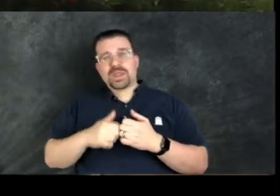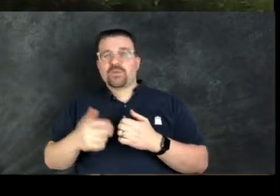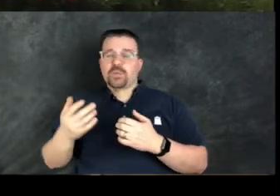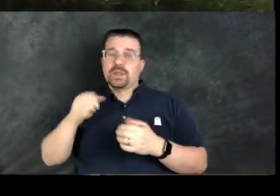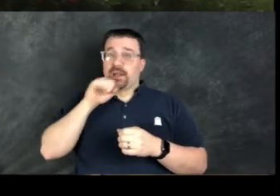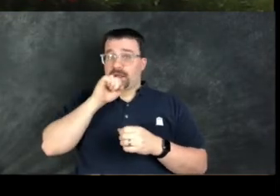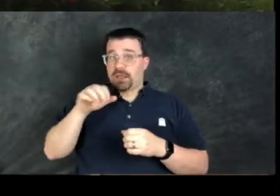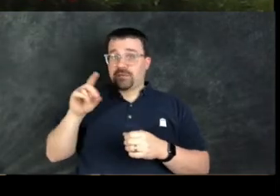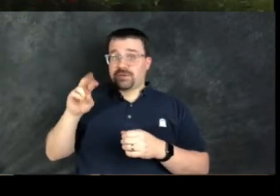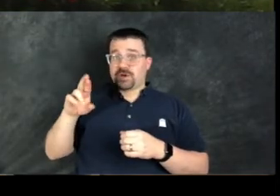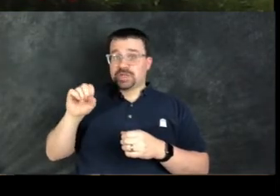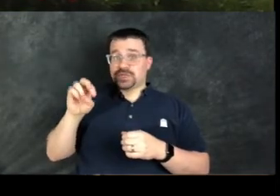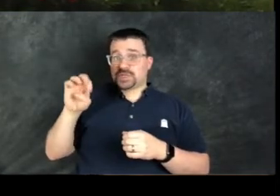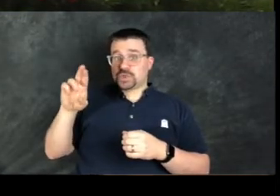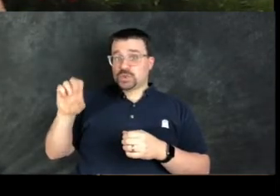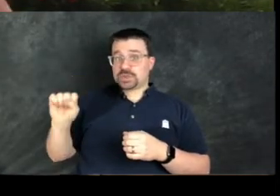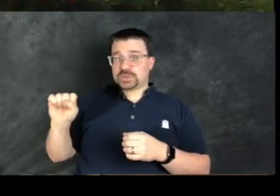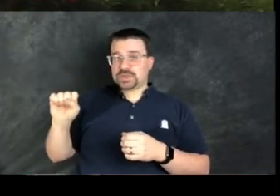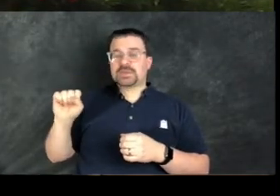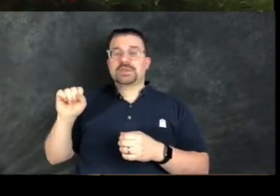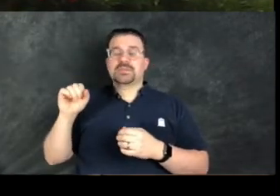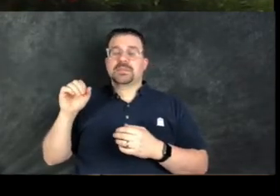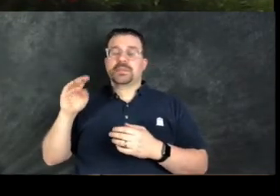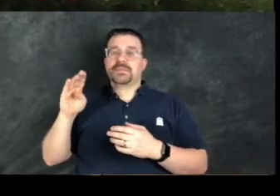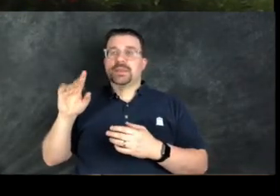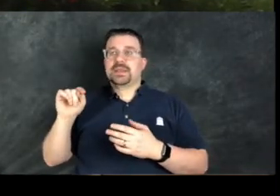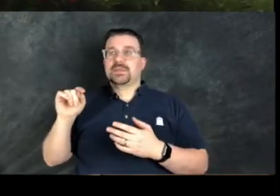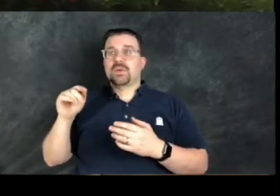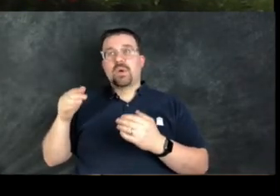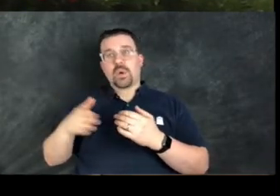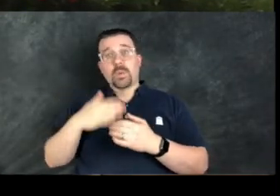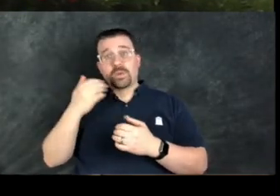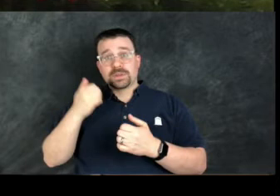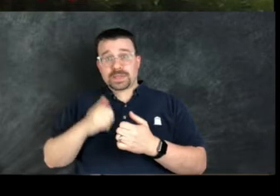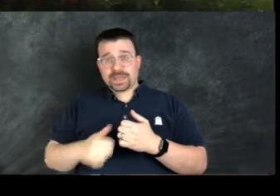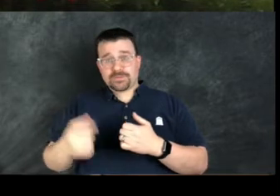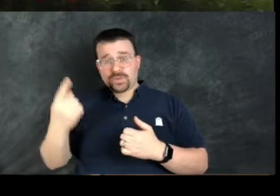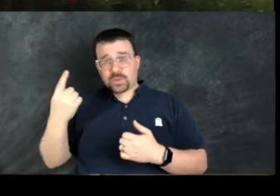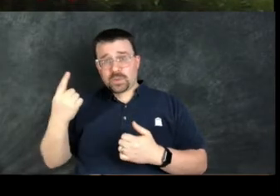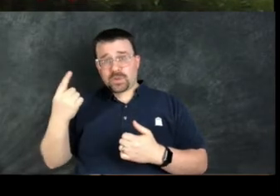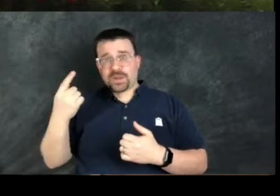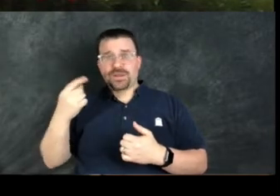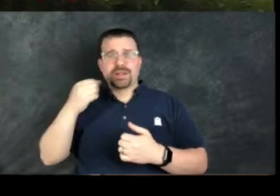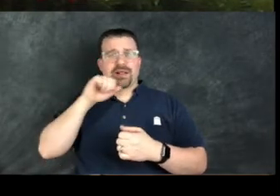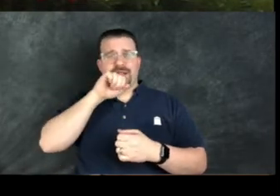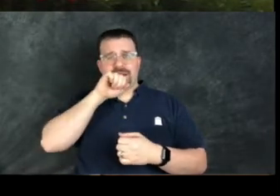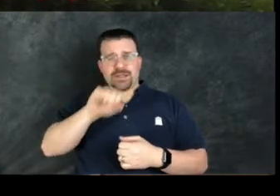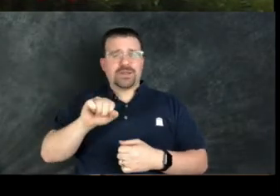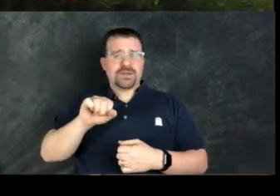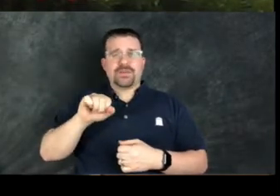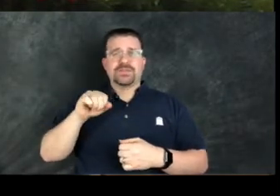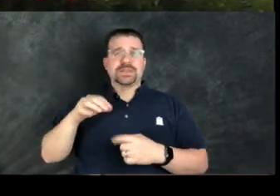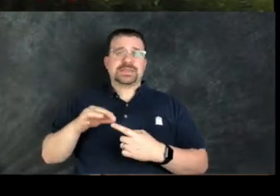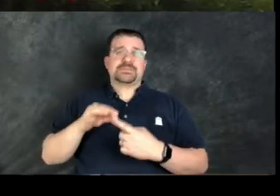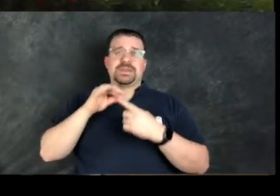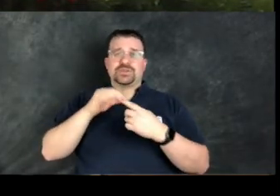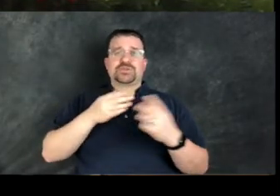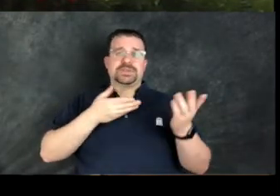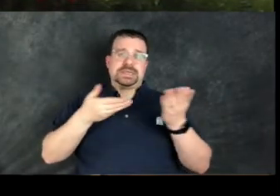Dr. Seuss, but almost everybody loves a special